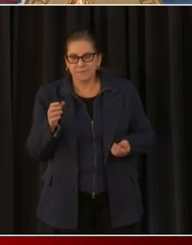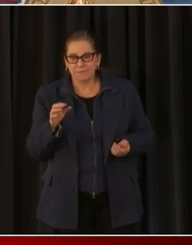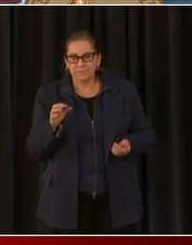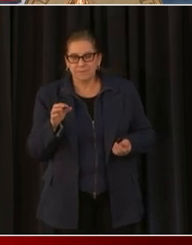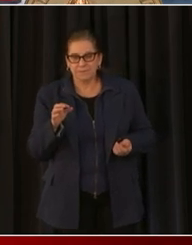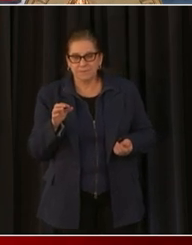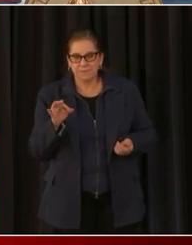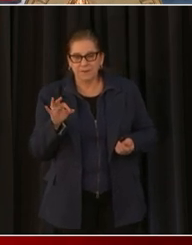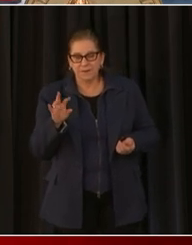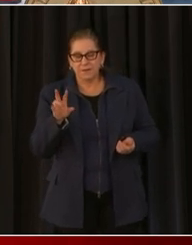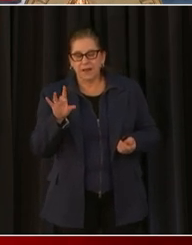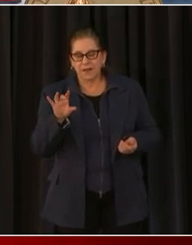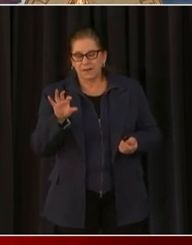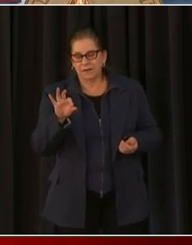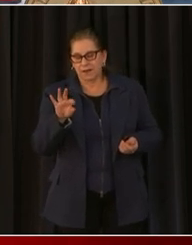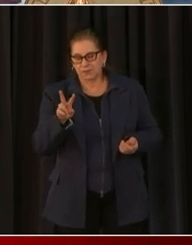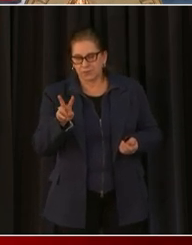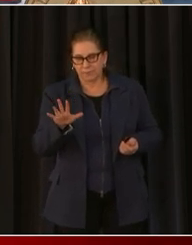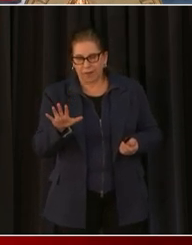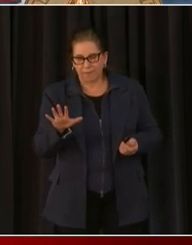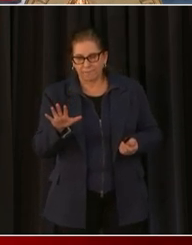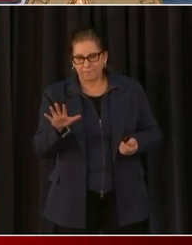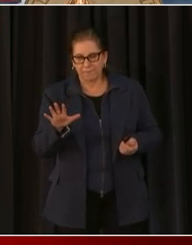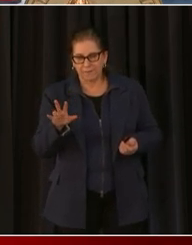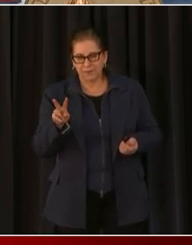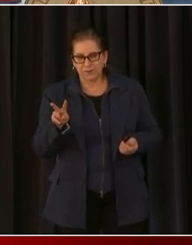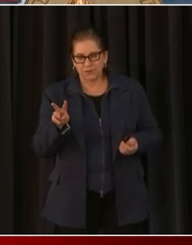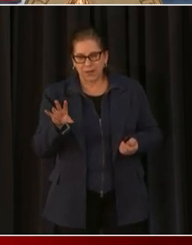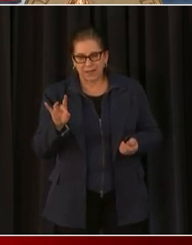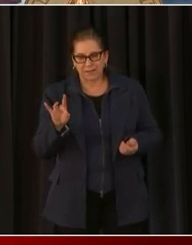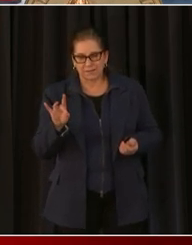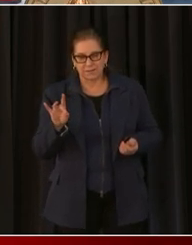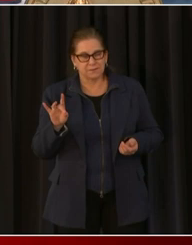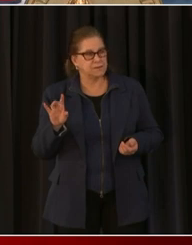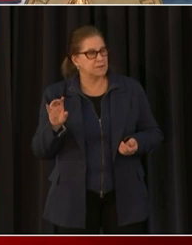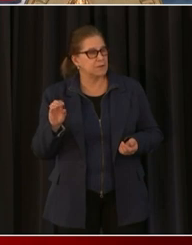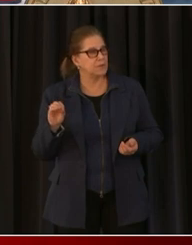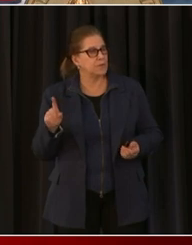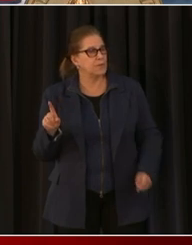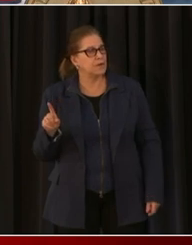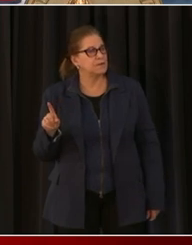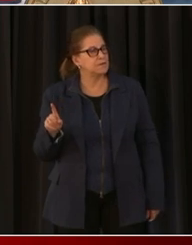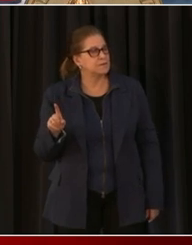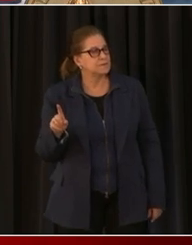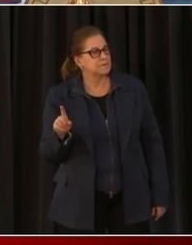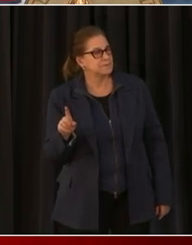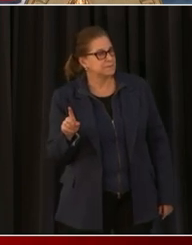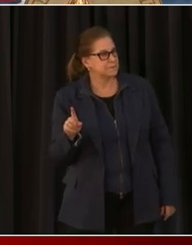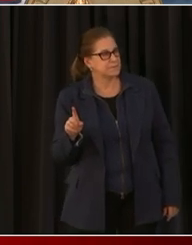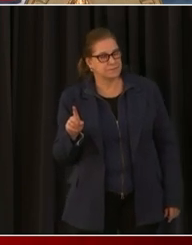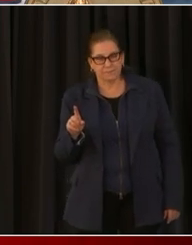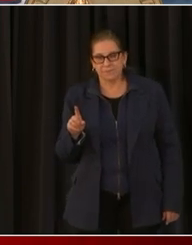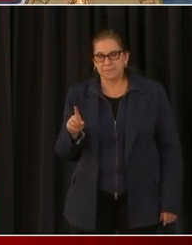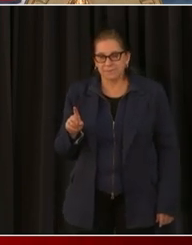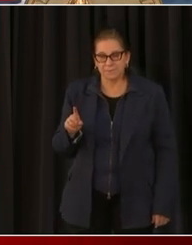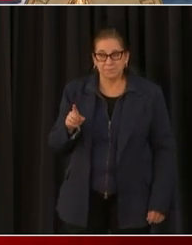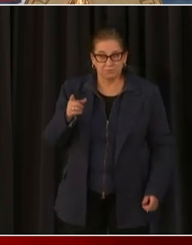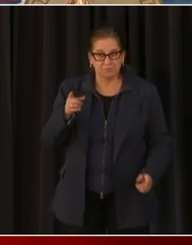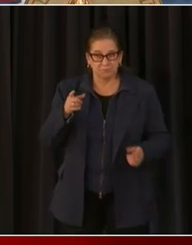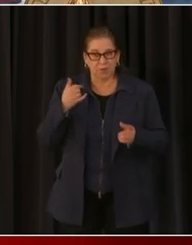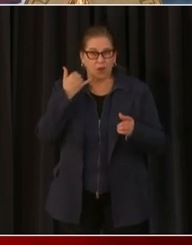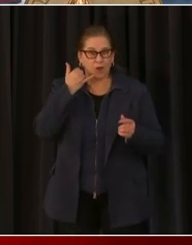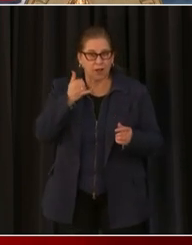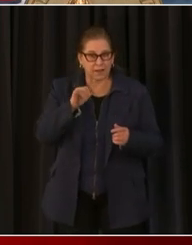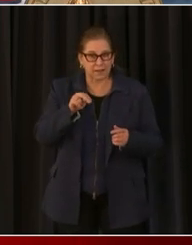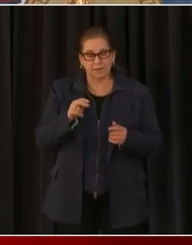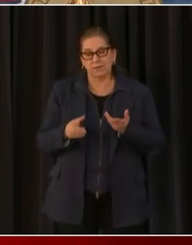855-925-2801, and there's a code 9046. And you may also watch on Channel